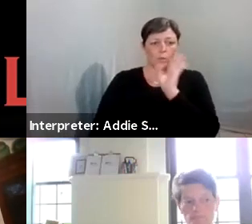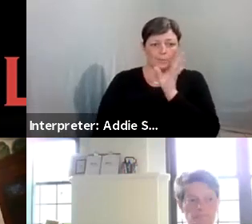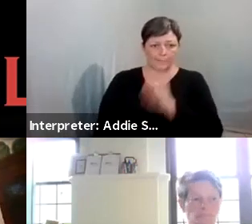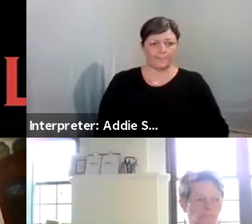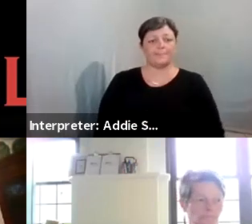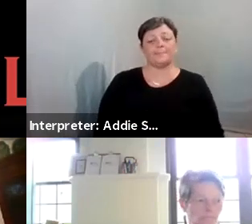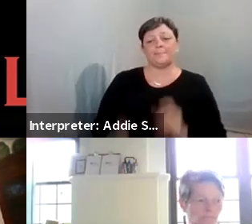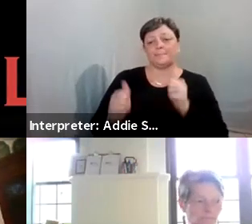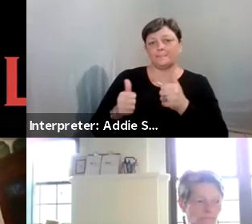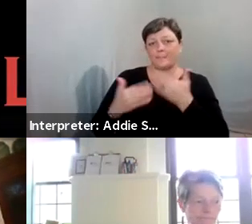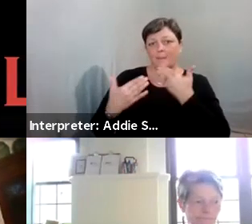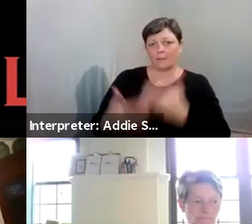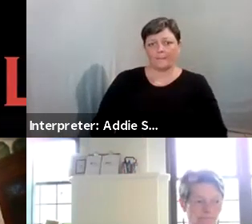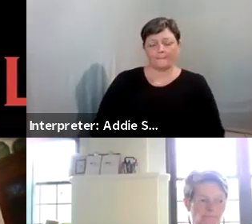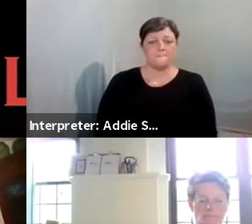Thank you.